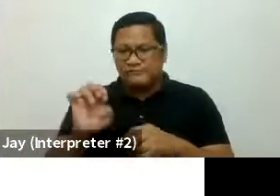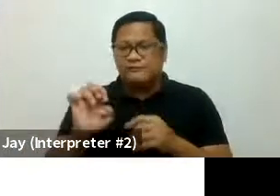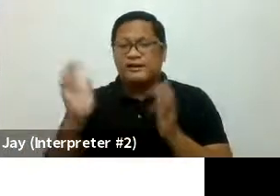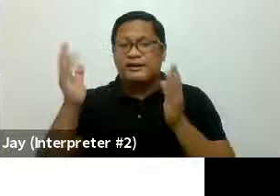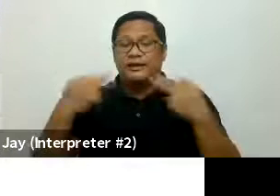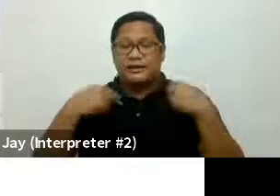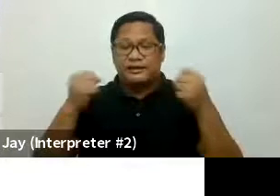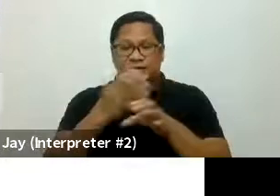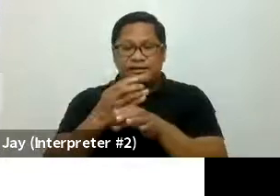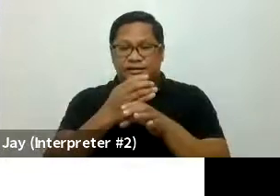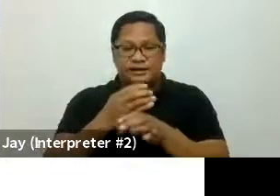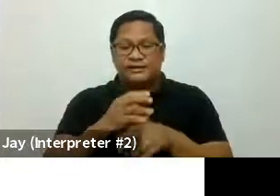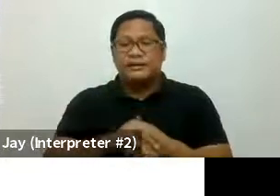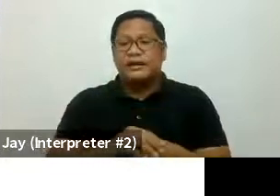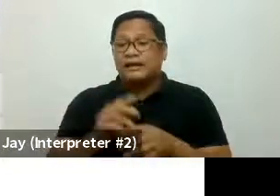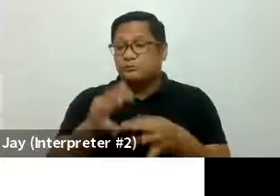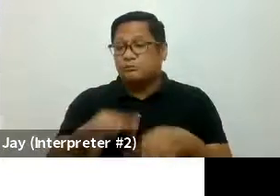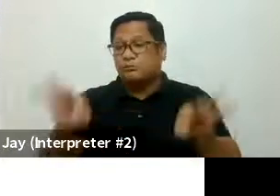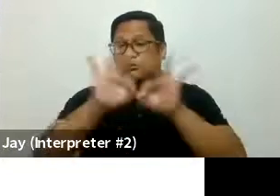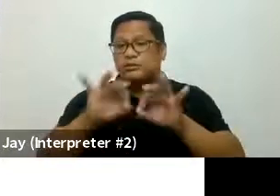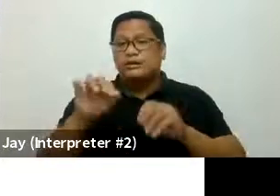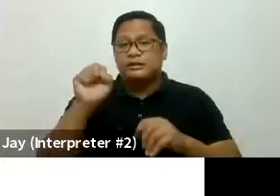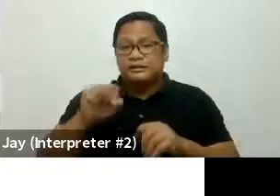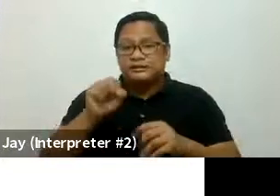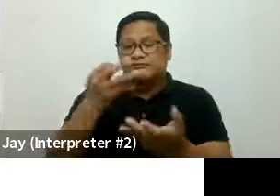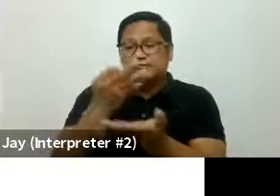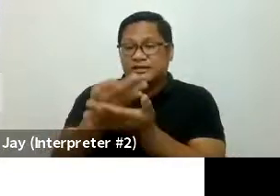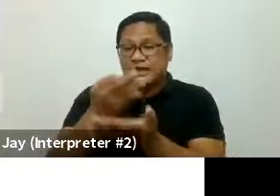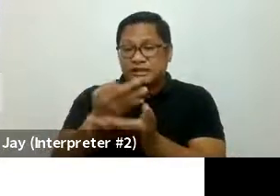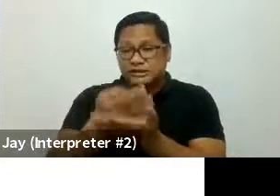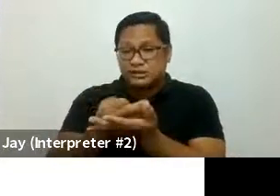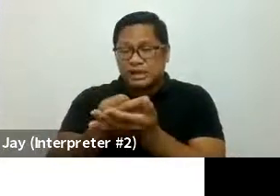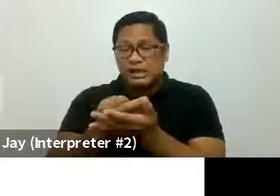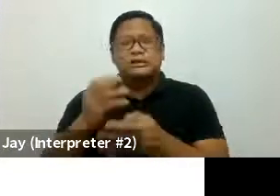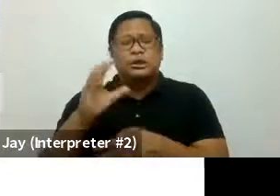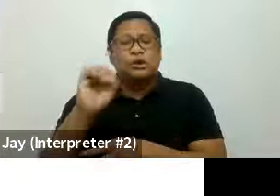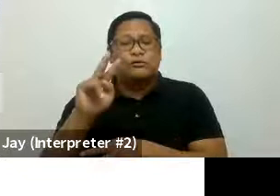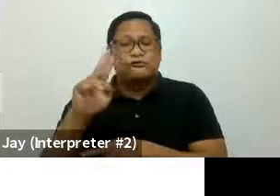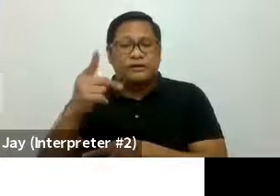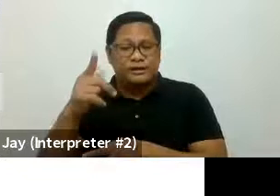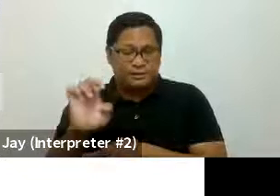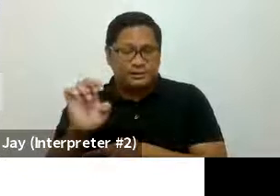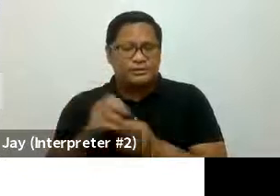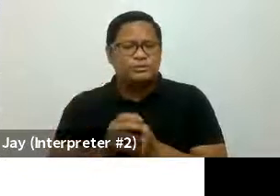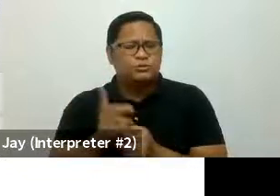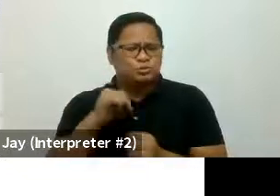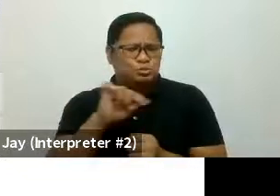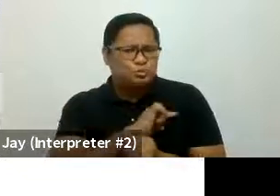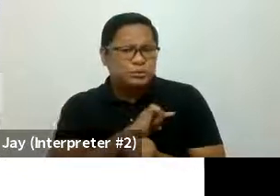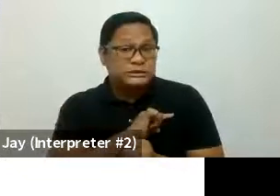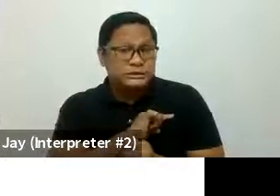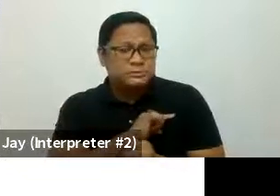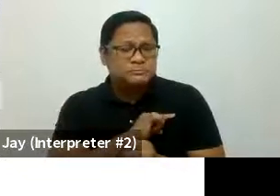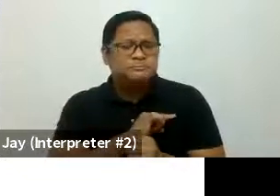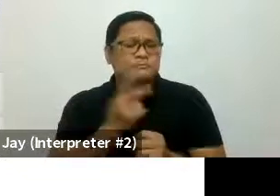Dr. Clark Cairo. And more importantly, of course, is on the financial coverage, wherein we are actually setting